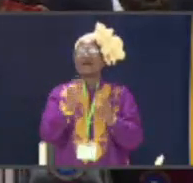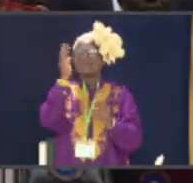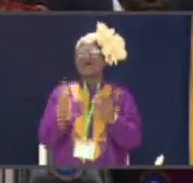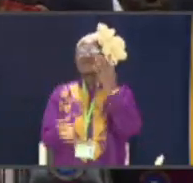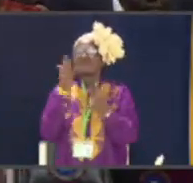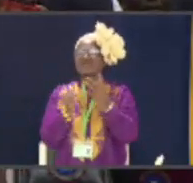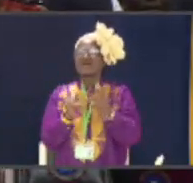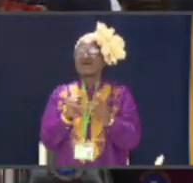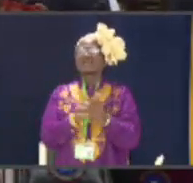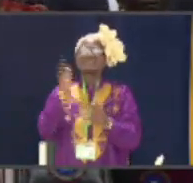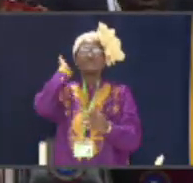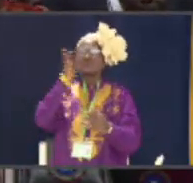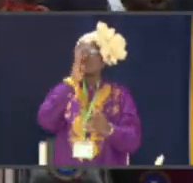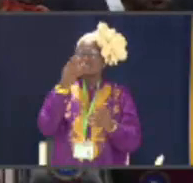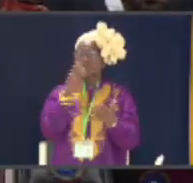A dára fún yín o.